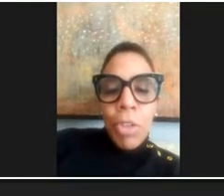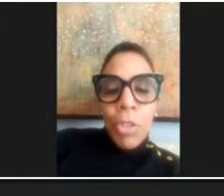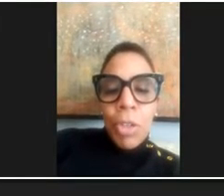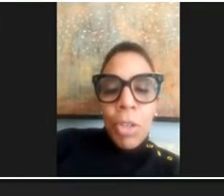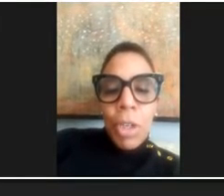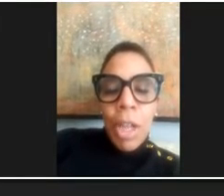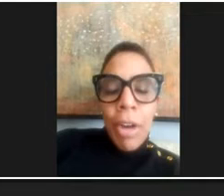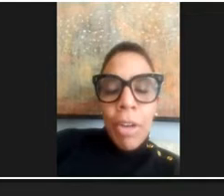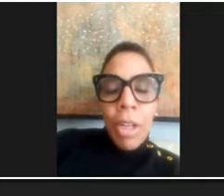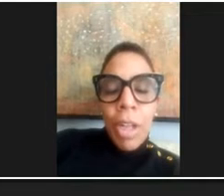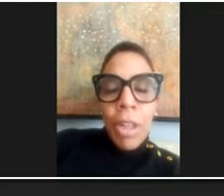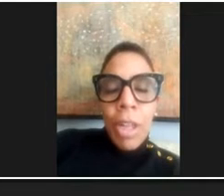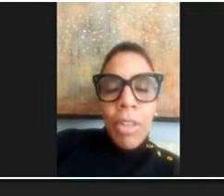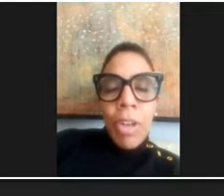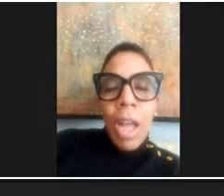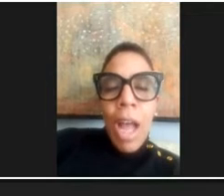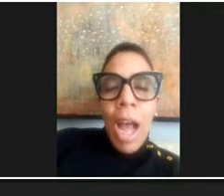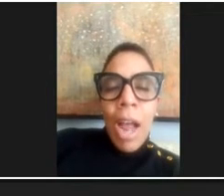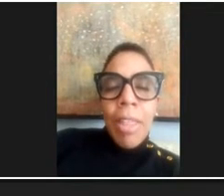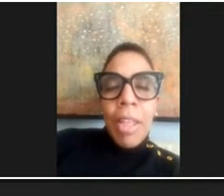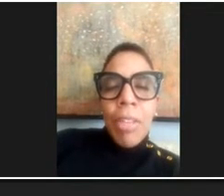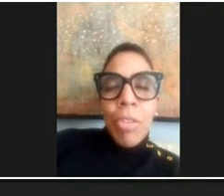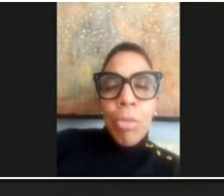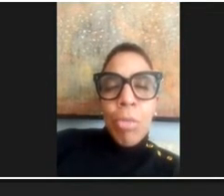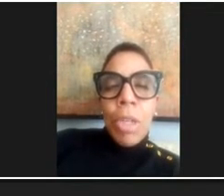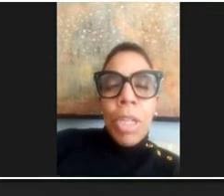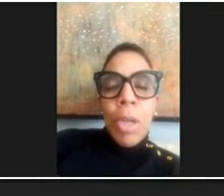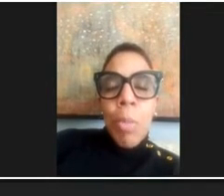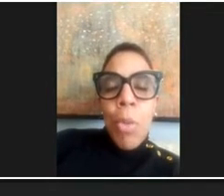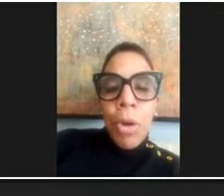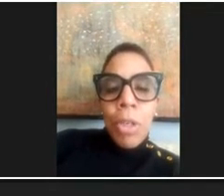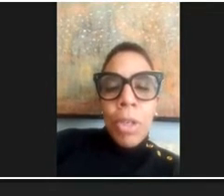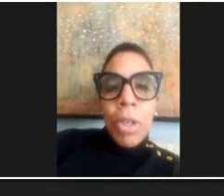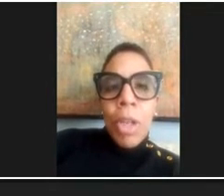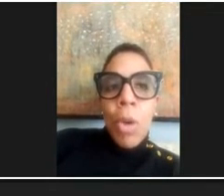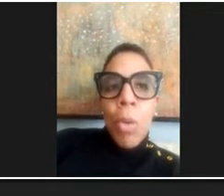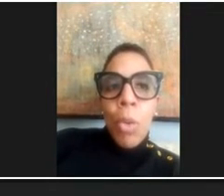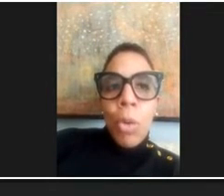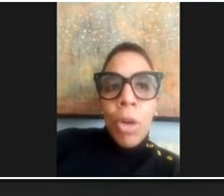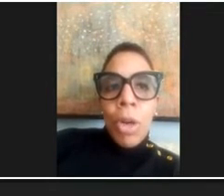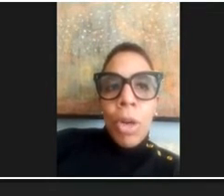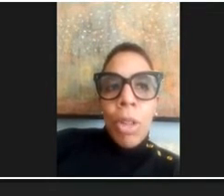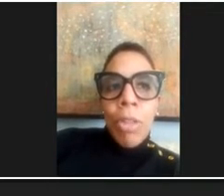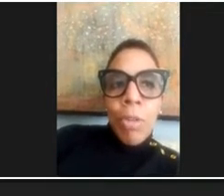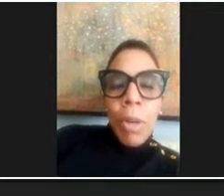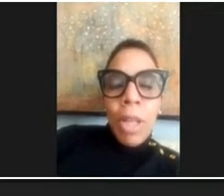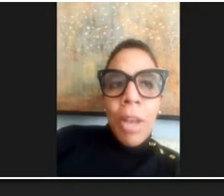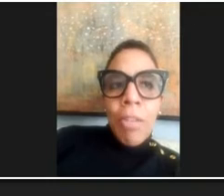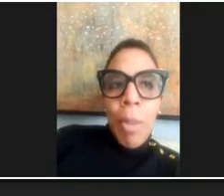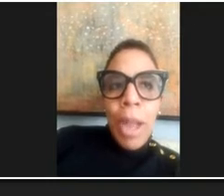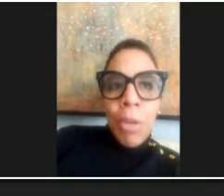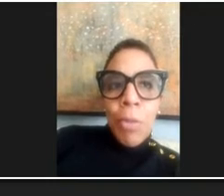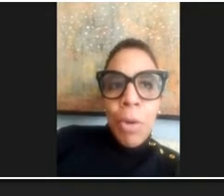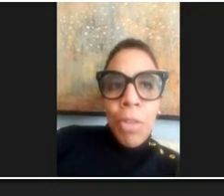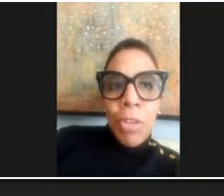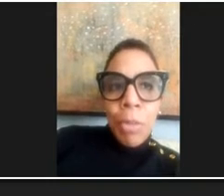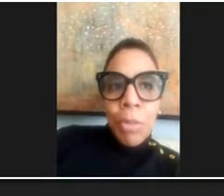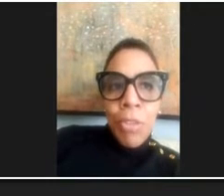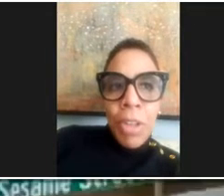reporting but knowing that the abuse is actually higher I think that we have to ramp up